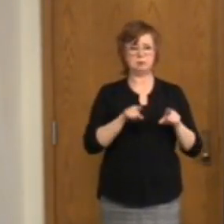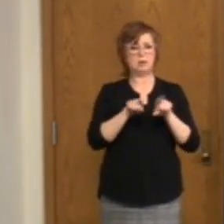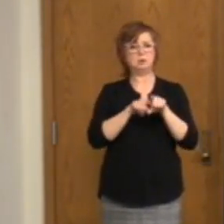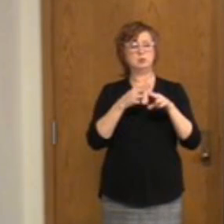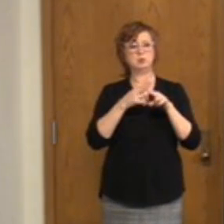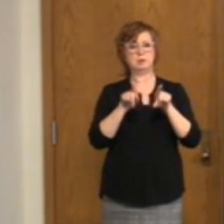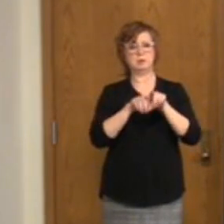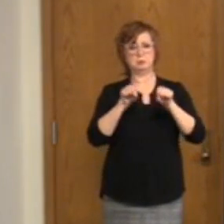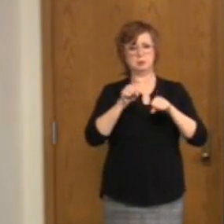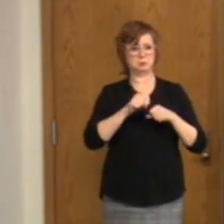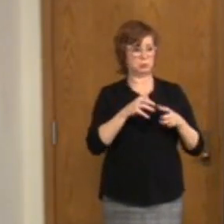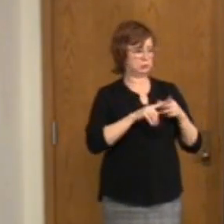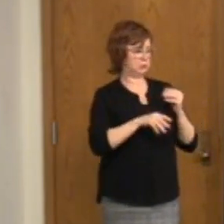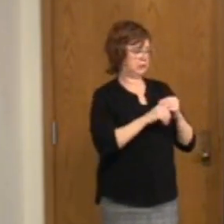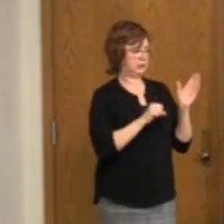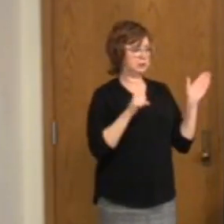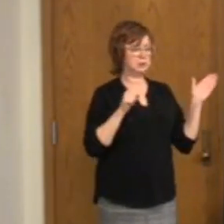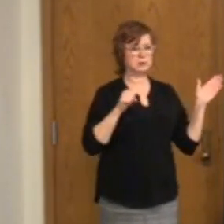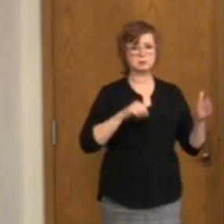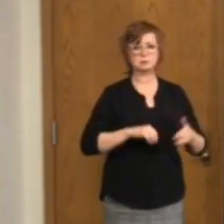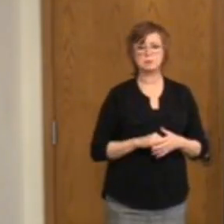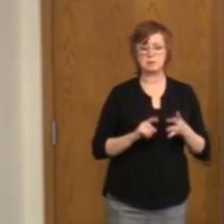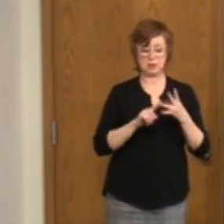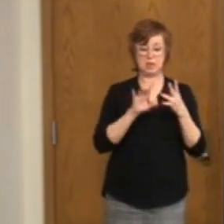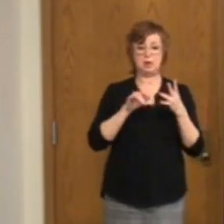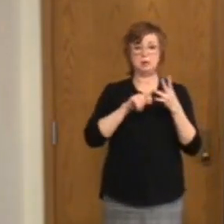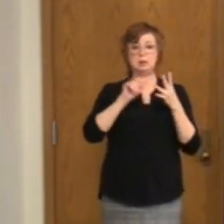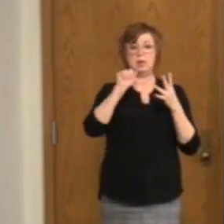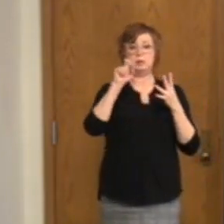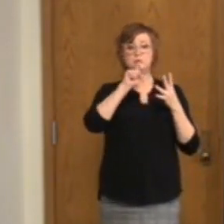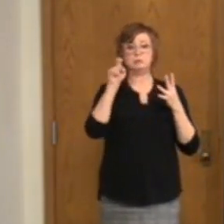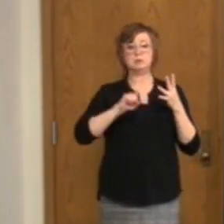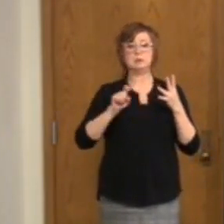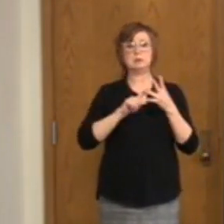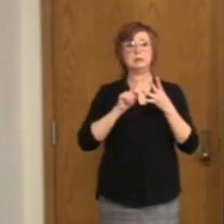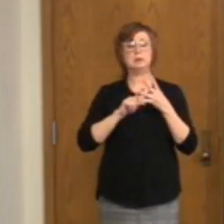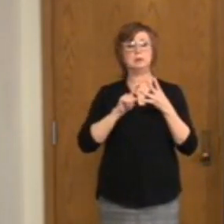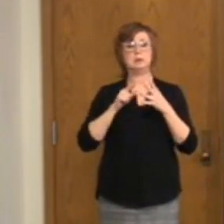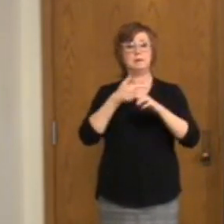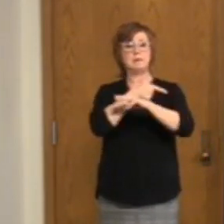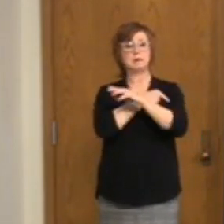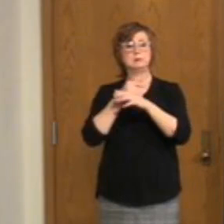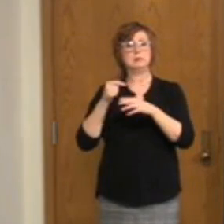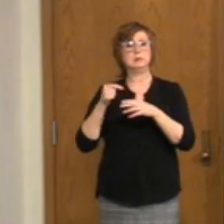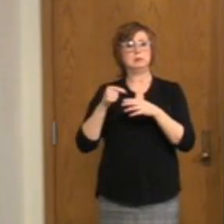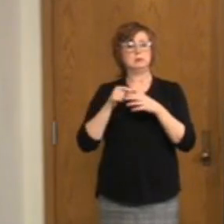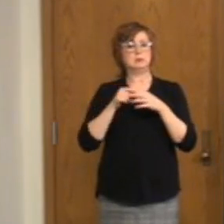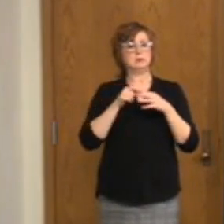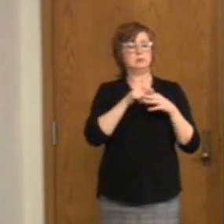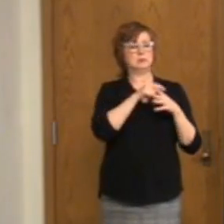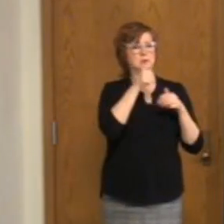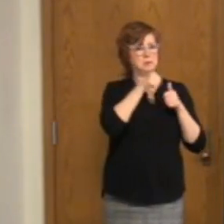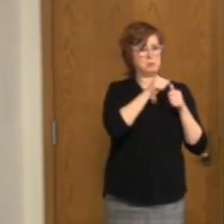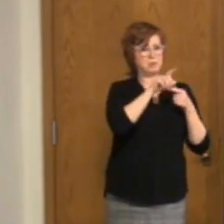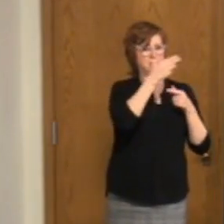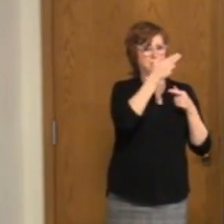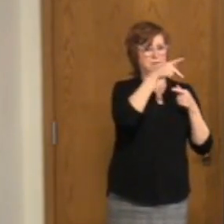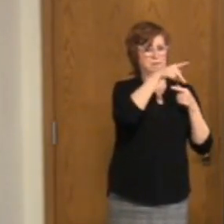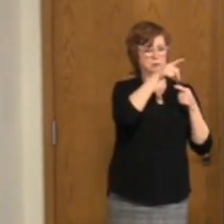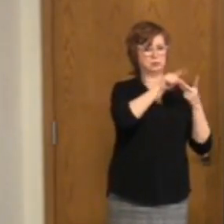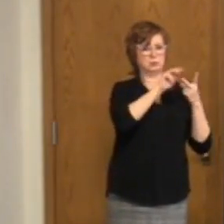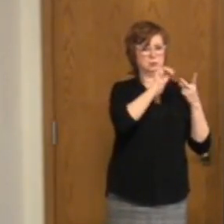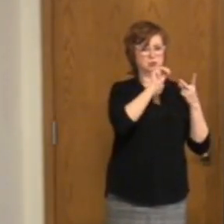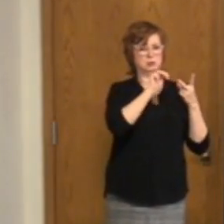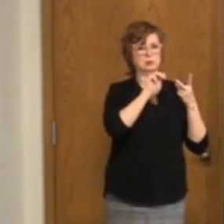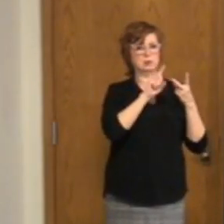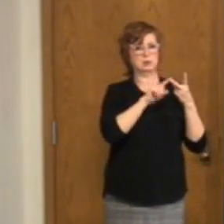Doctor? Thanks. So I just said that AstraZeneca's initial supply, just like initially it was with Pfizer and Moderna, is 15,000,